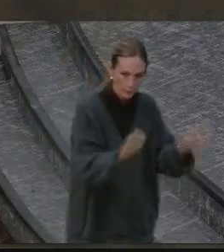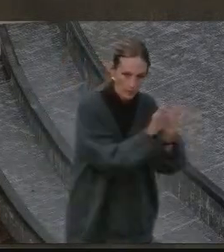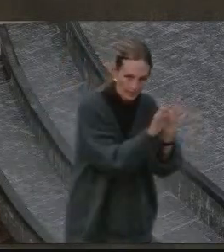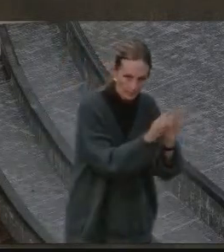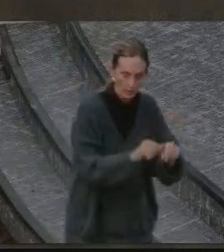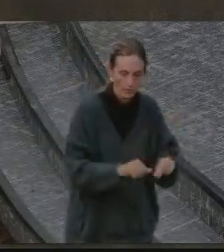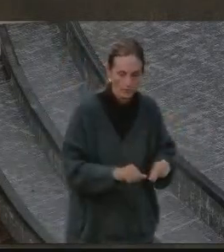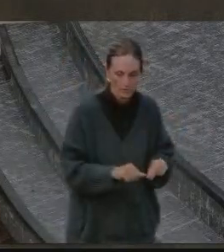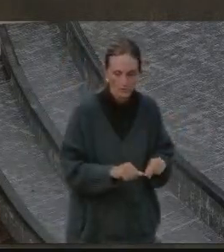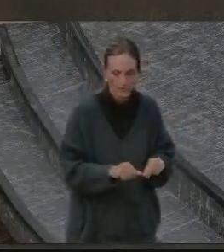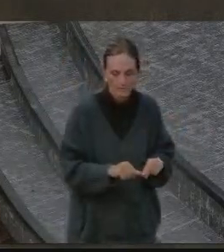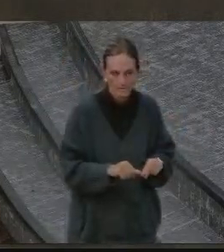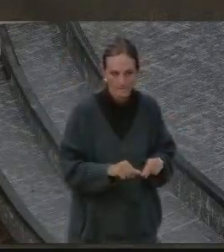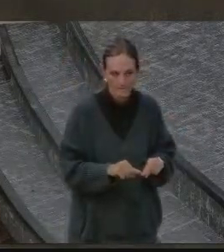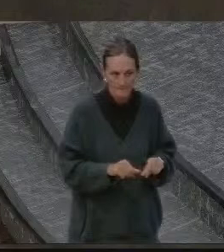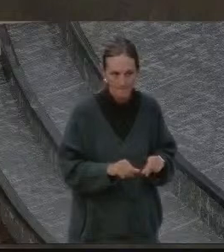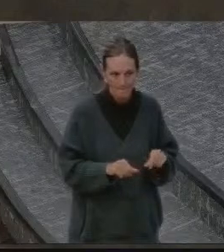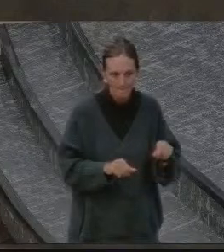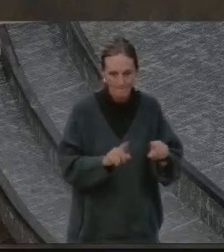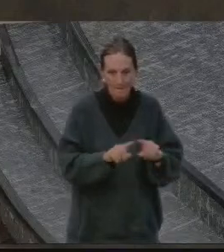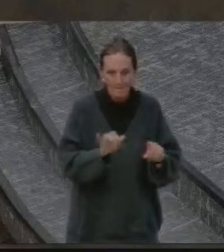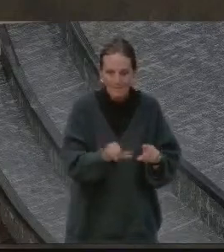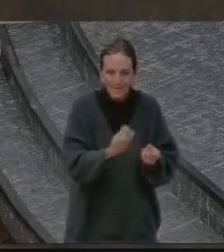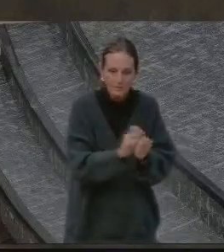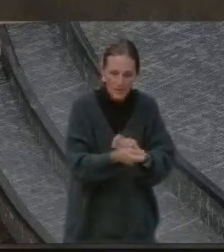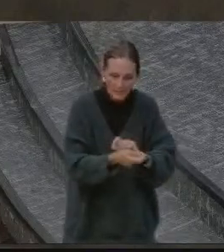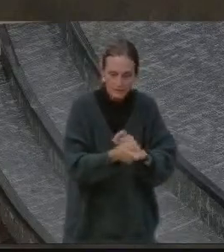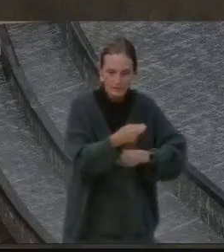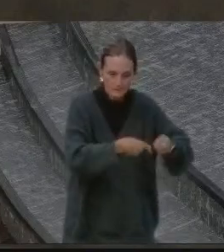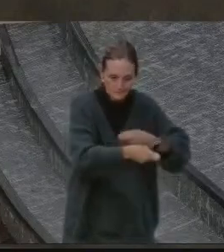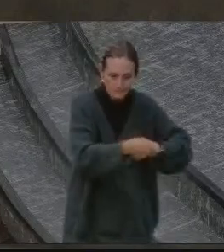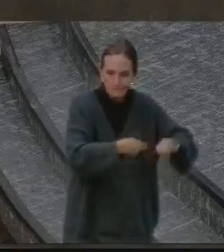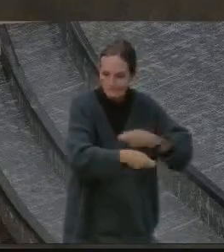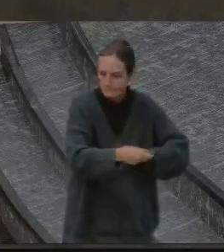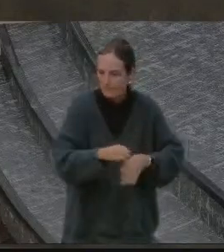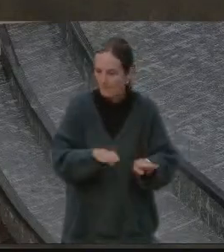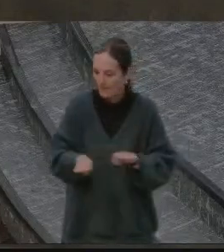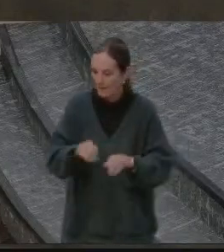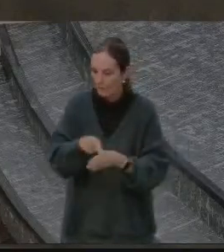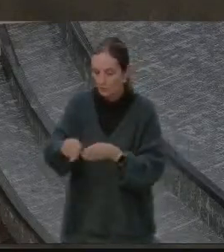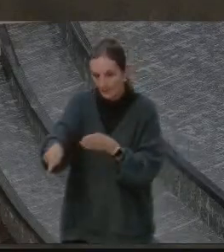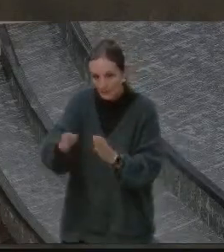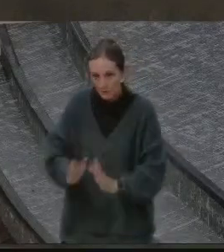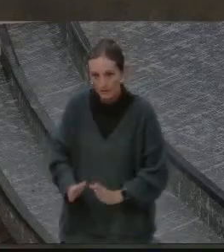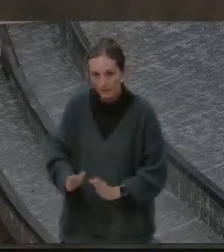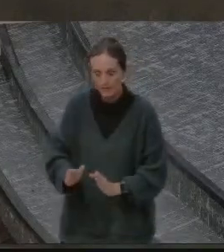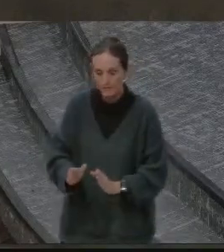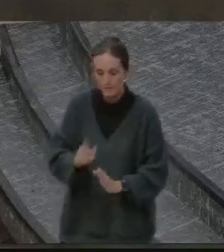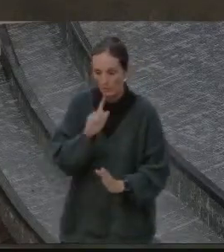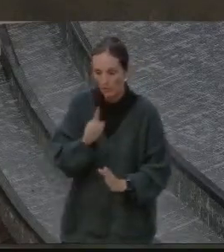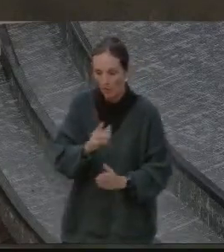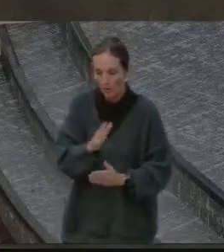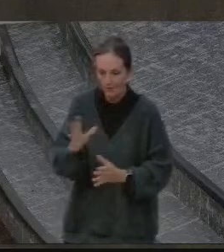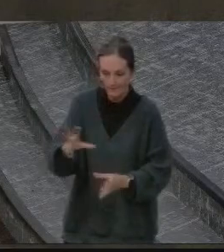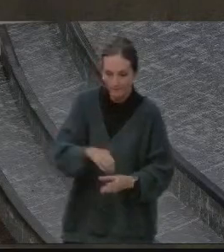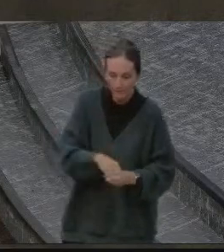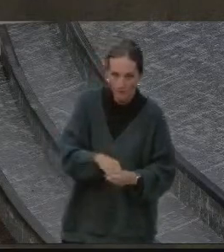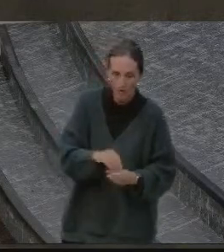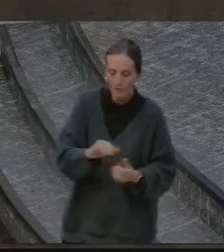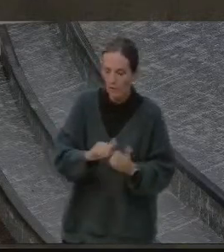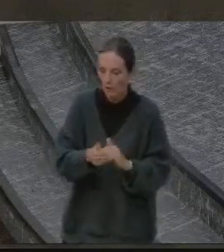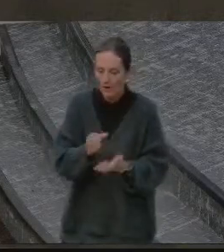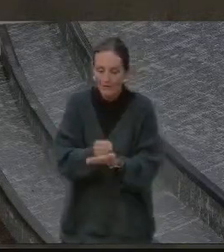sort of shifts, right? How our behavior specialists are part of this, or how our